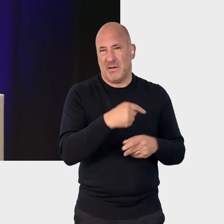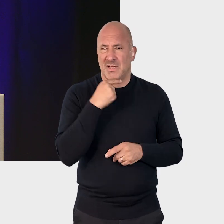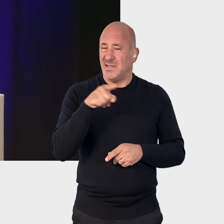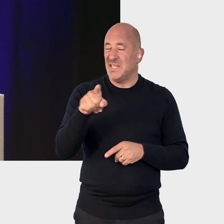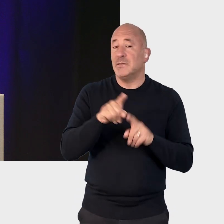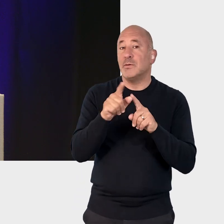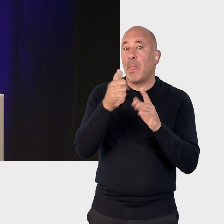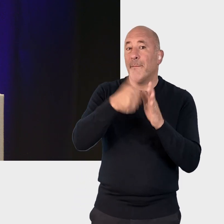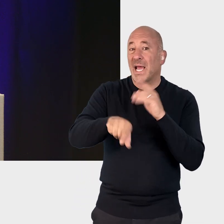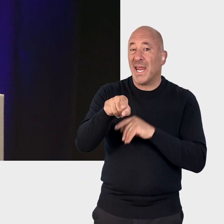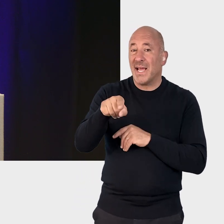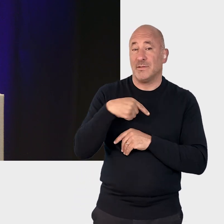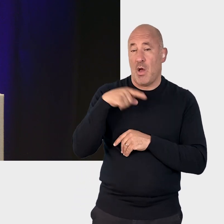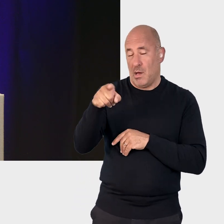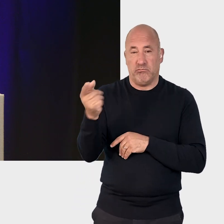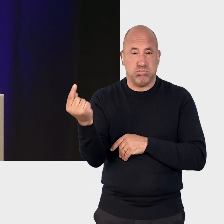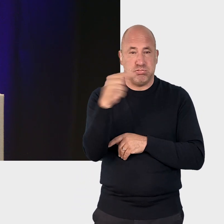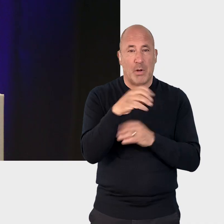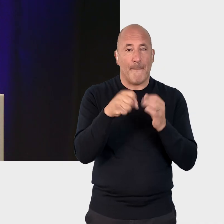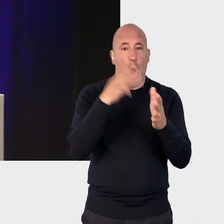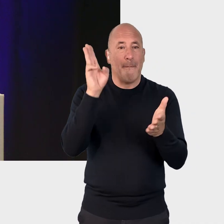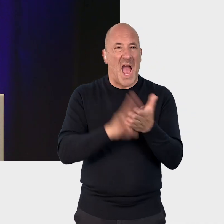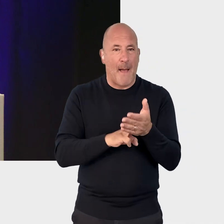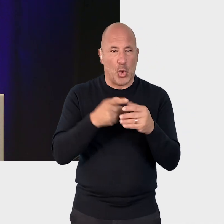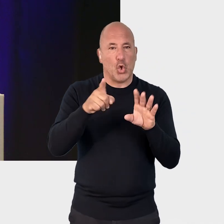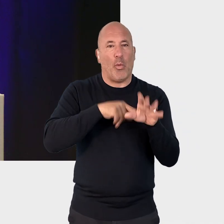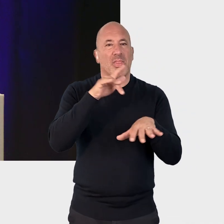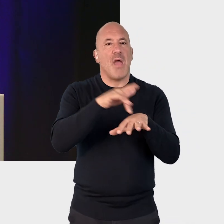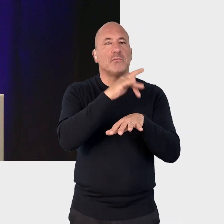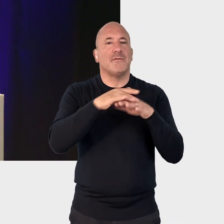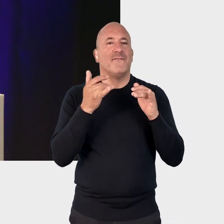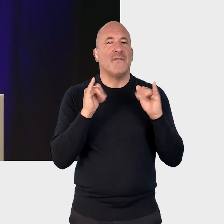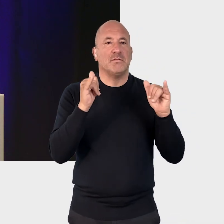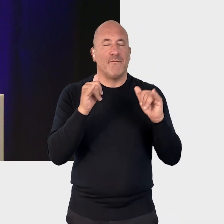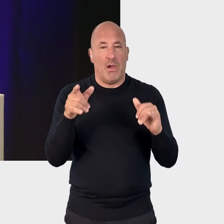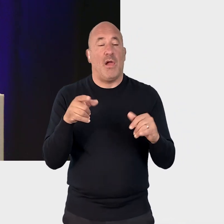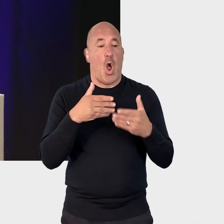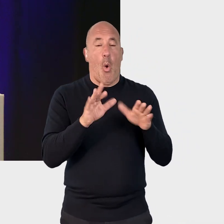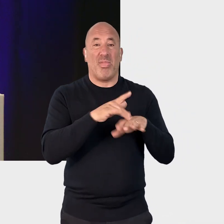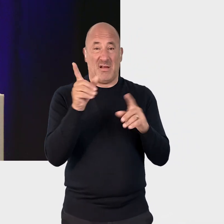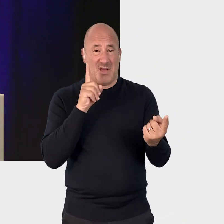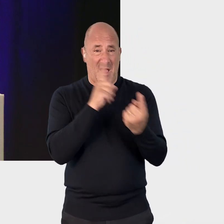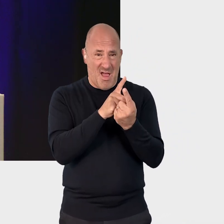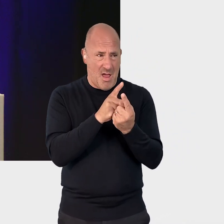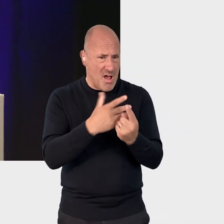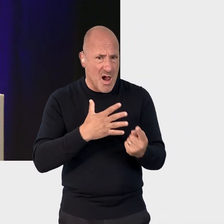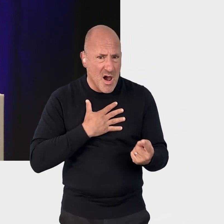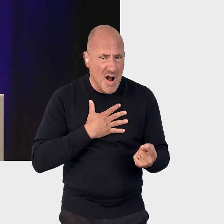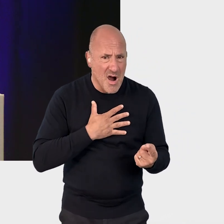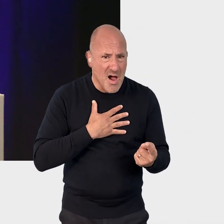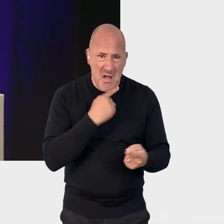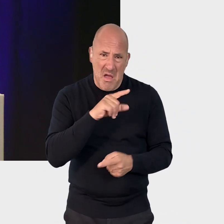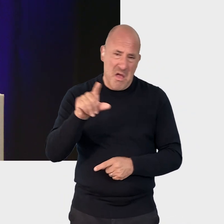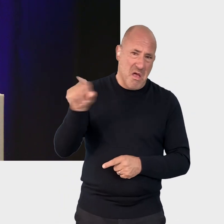Mike Pearson said, it's also the beginning. So we took them to Birmingham to a youth theatre festival, and they met with Open Theatre, and they liked them. So